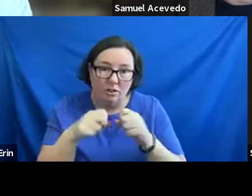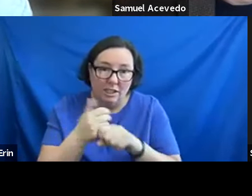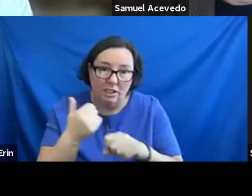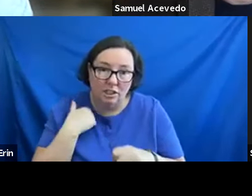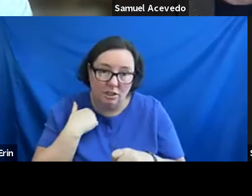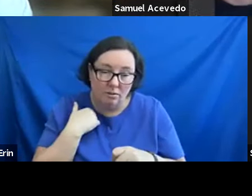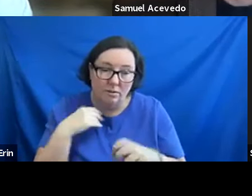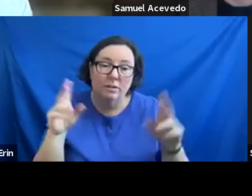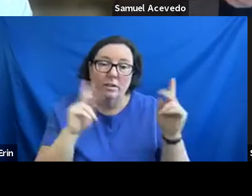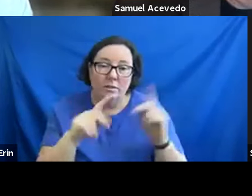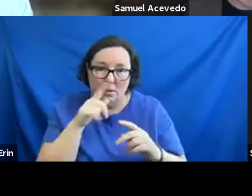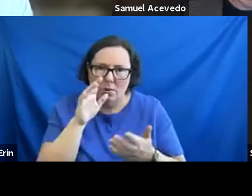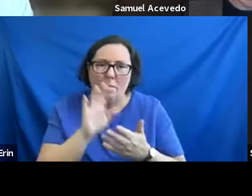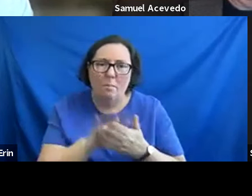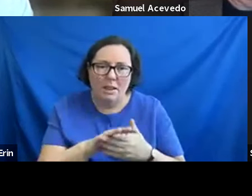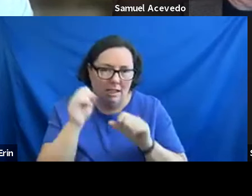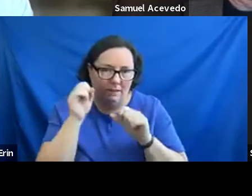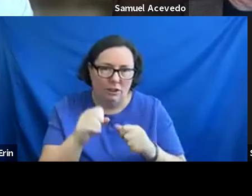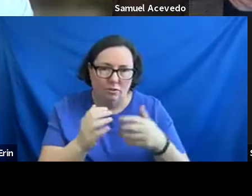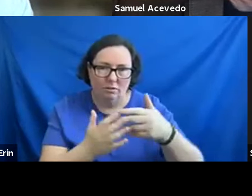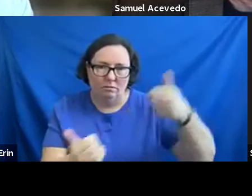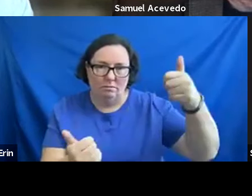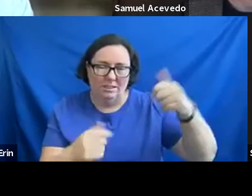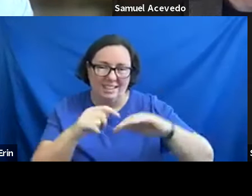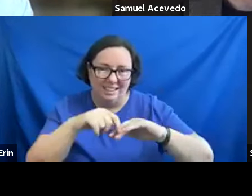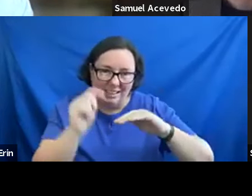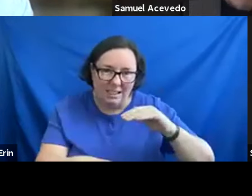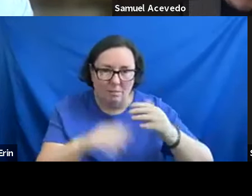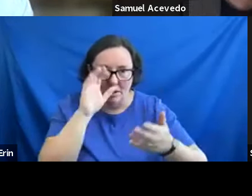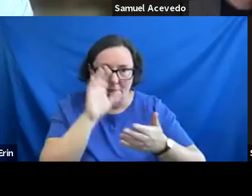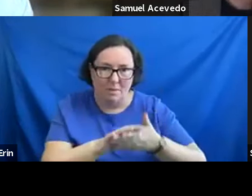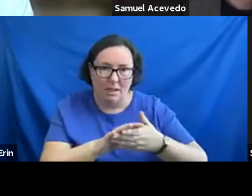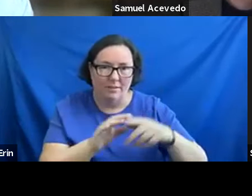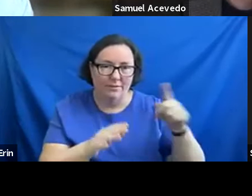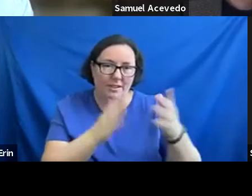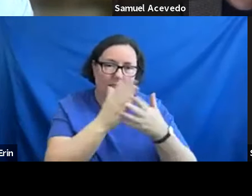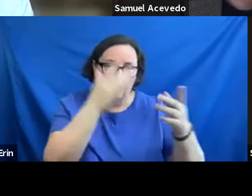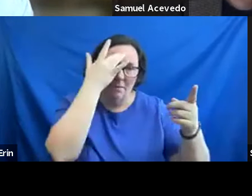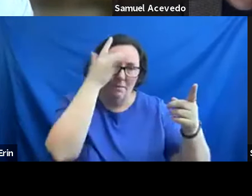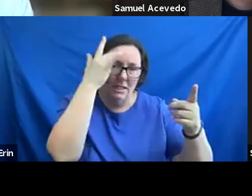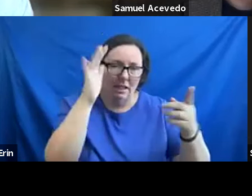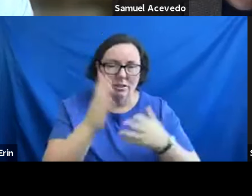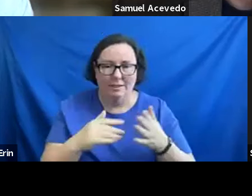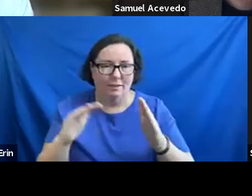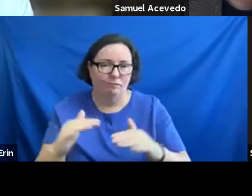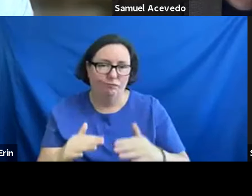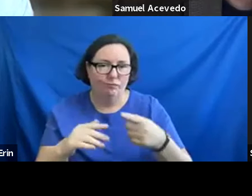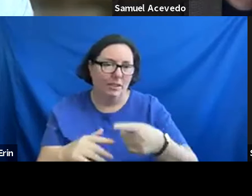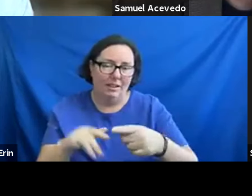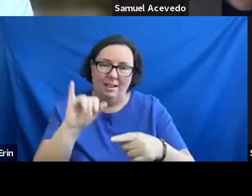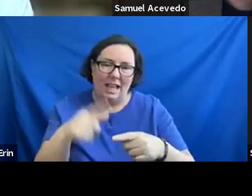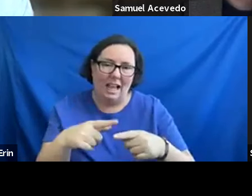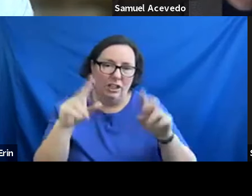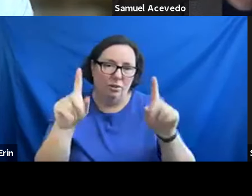by people who believed deeply in intelligence testing, and